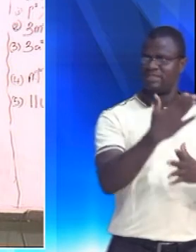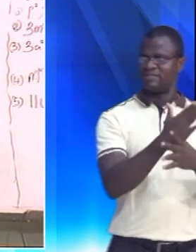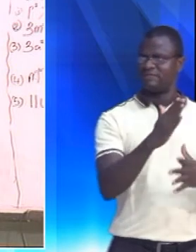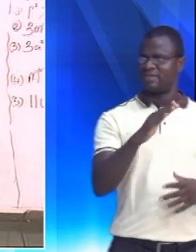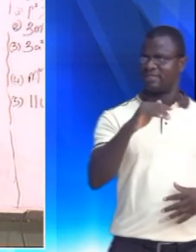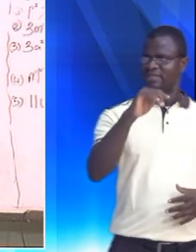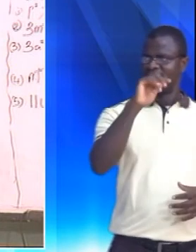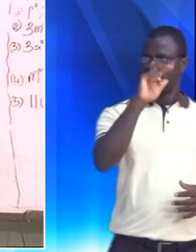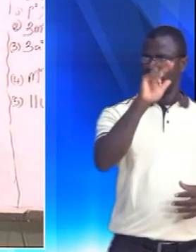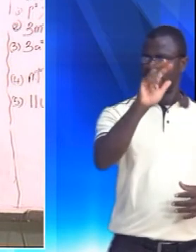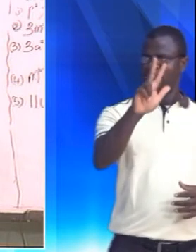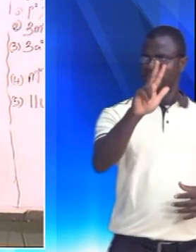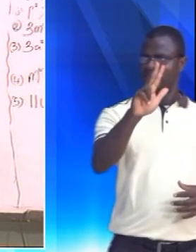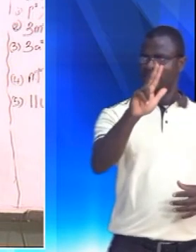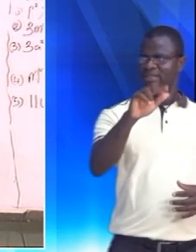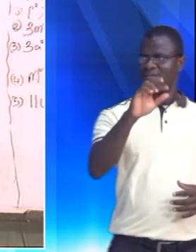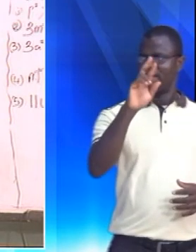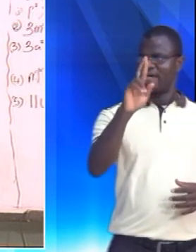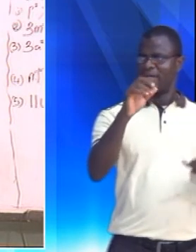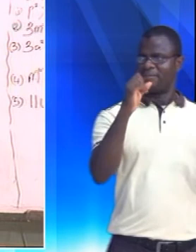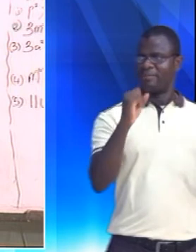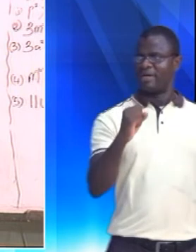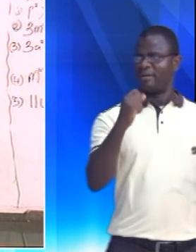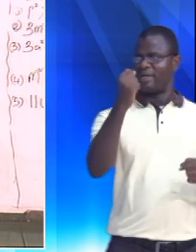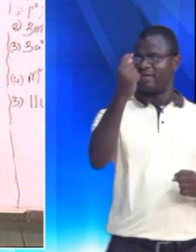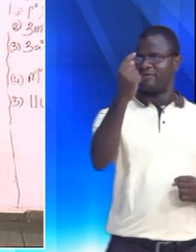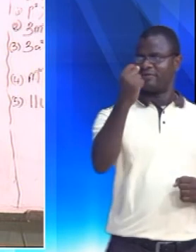we use in question number 2,